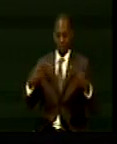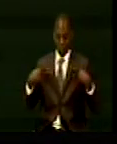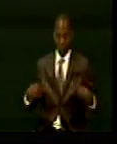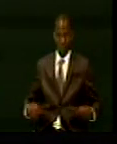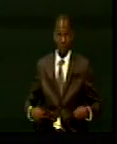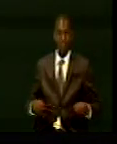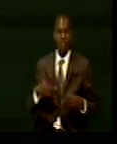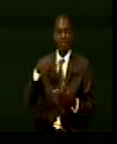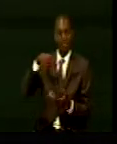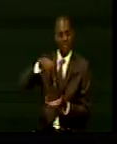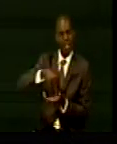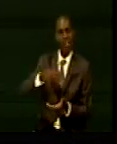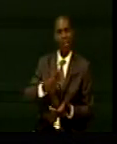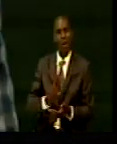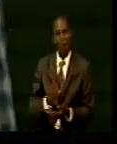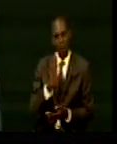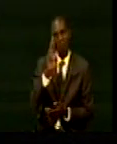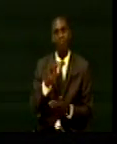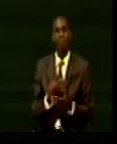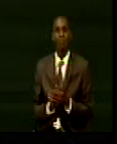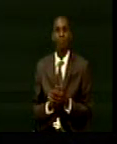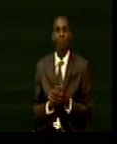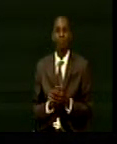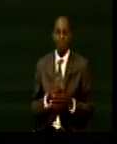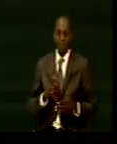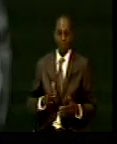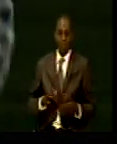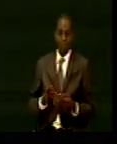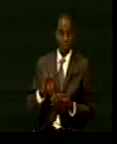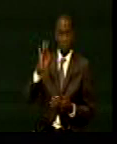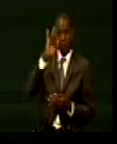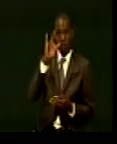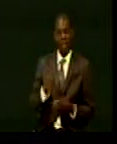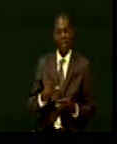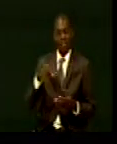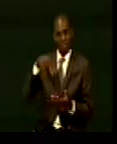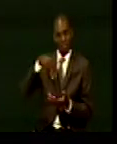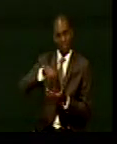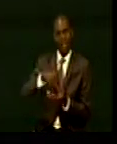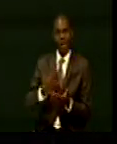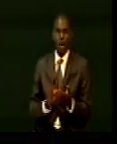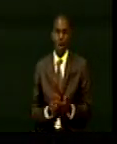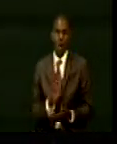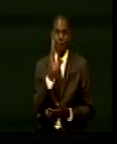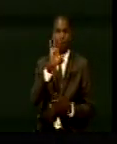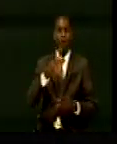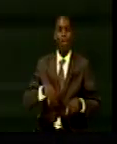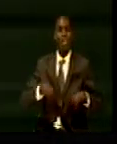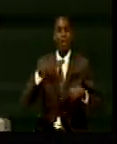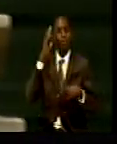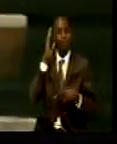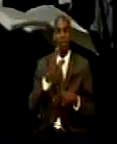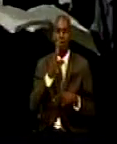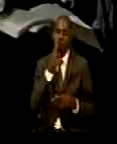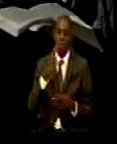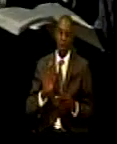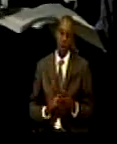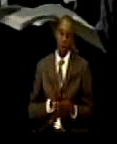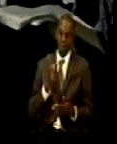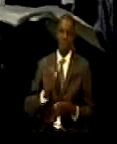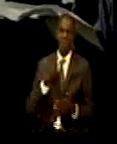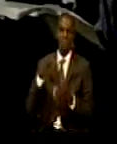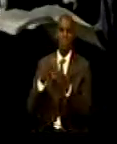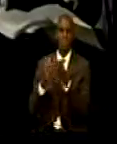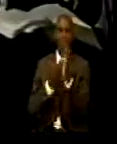up. Morally, stand upright. Your life will be upright from tonight.